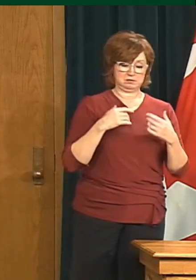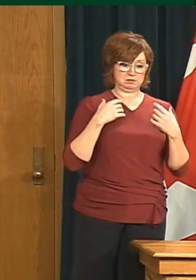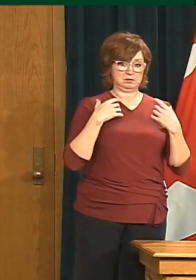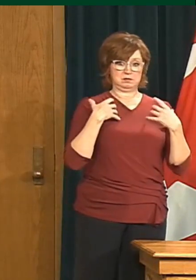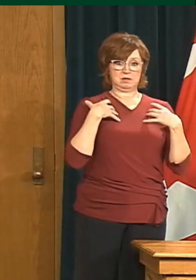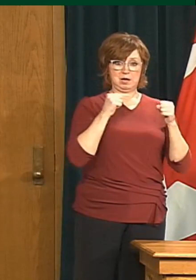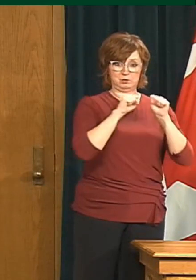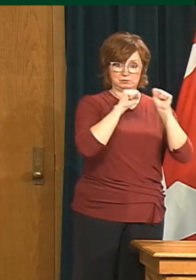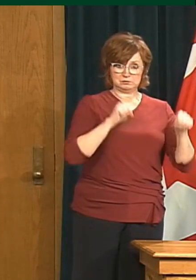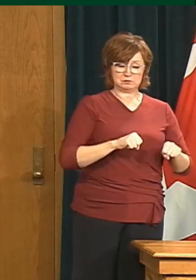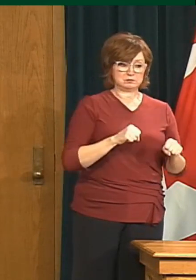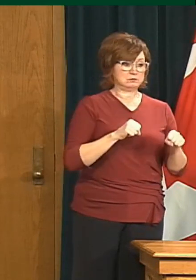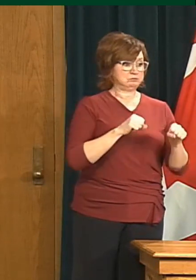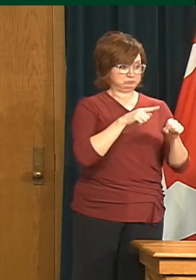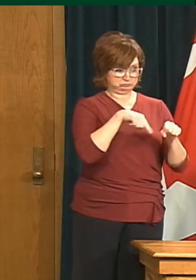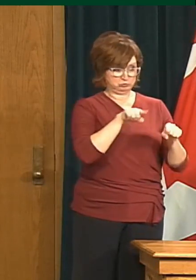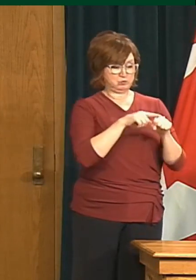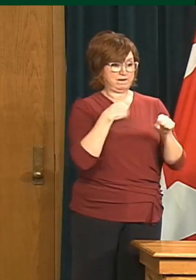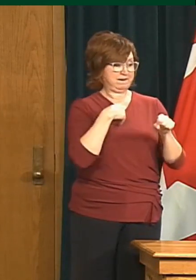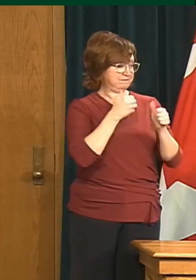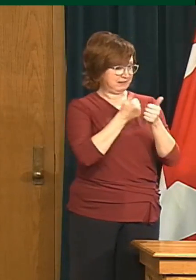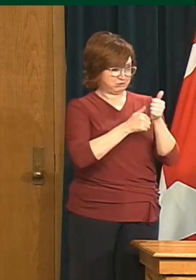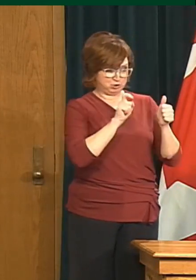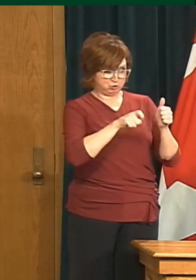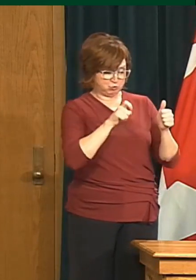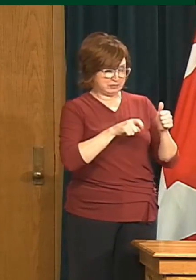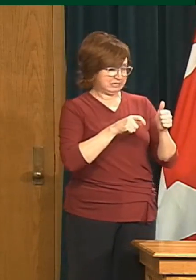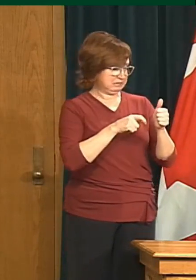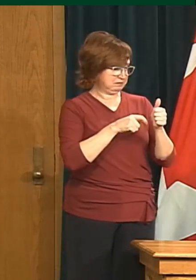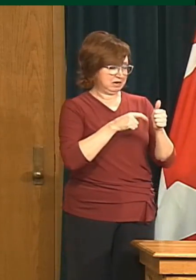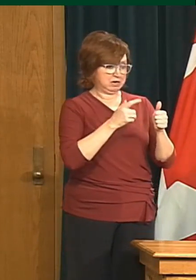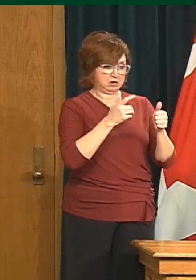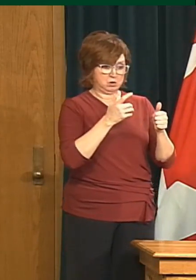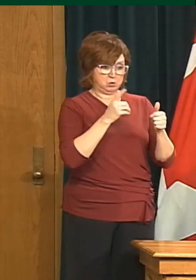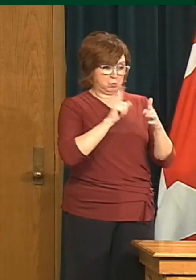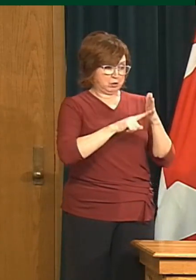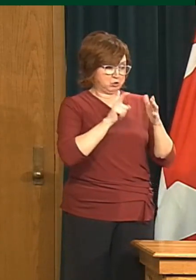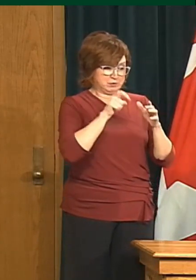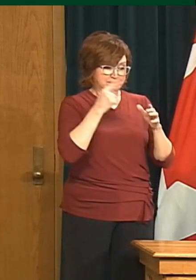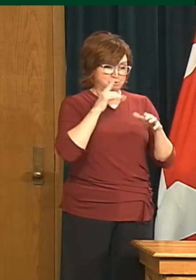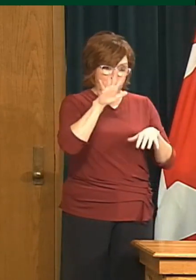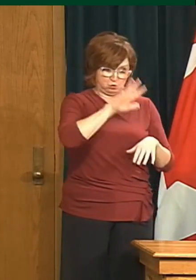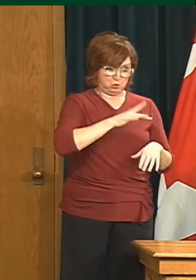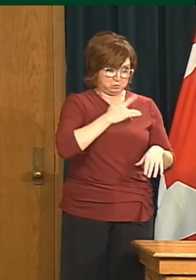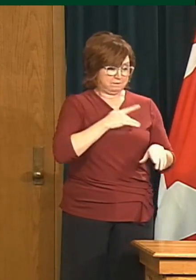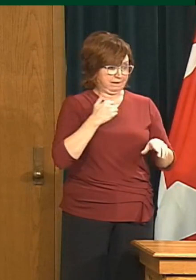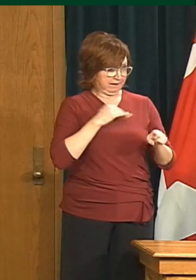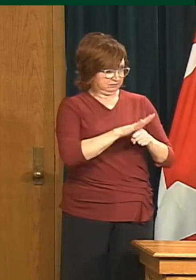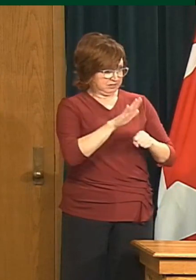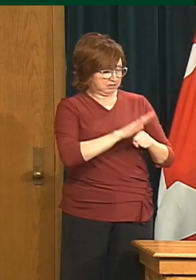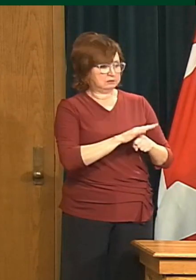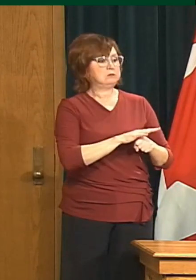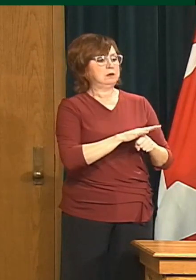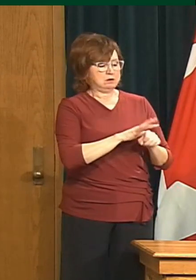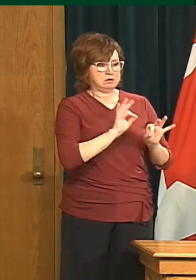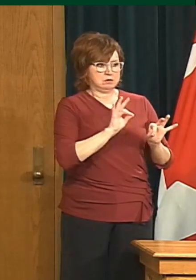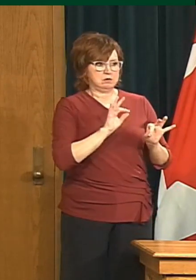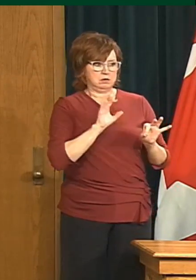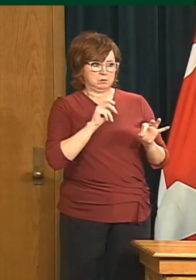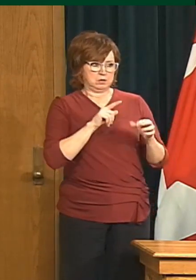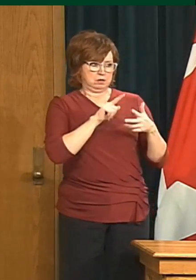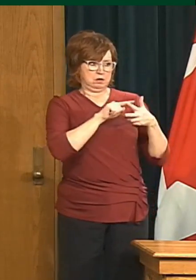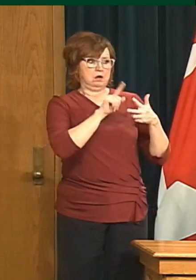provide healthcare delivery in community corner to corner of this province, literally. And now we are starting to turn an eye